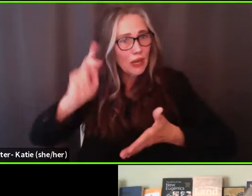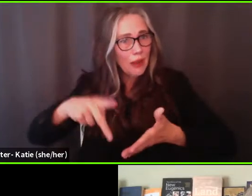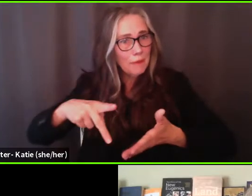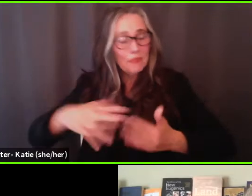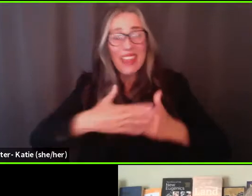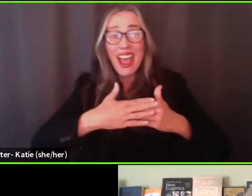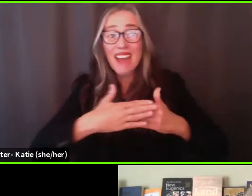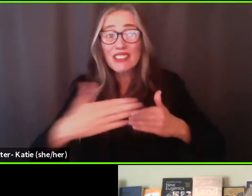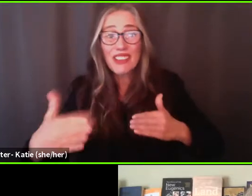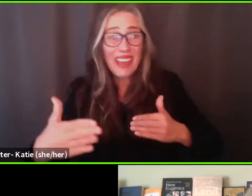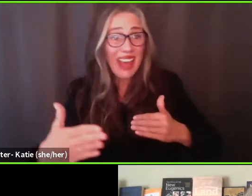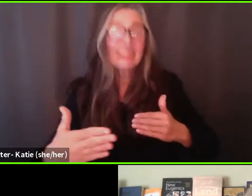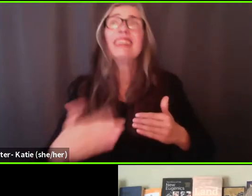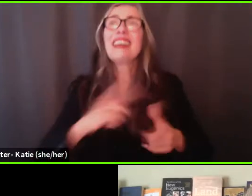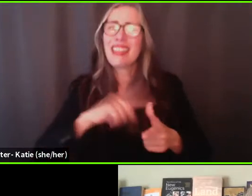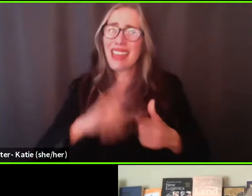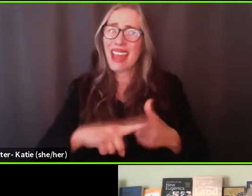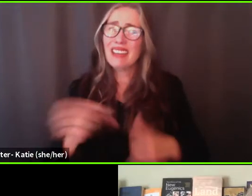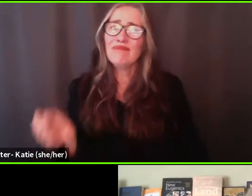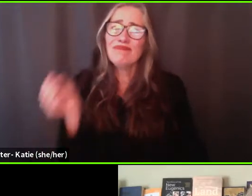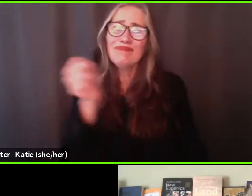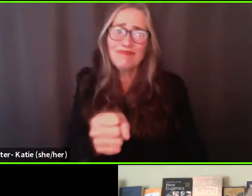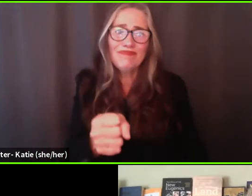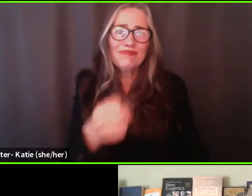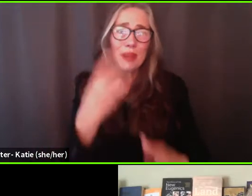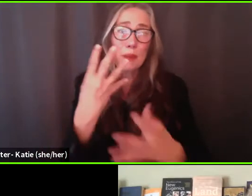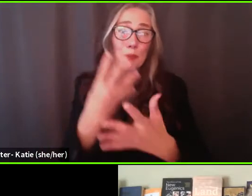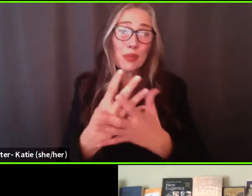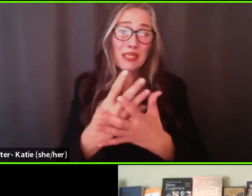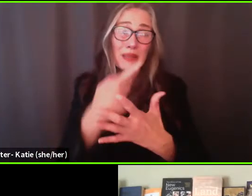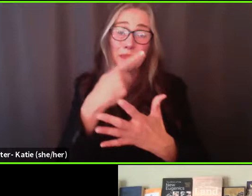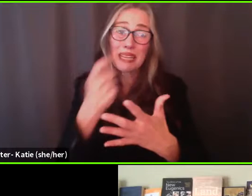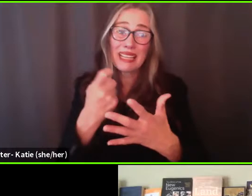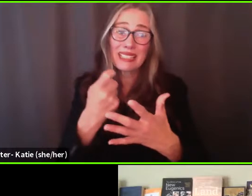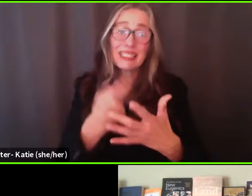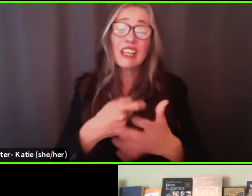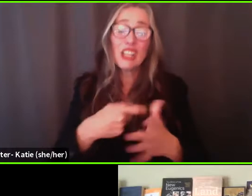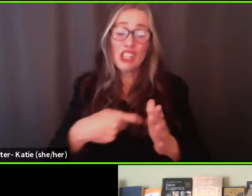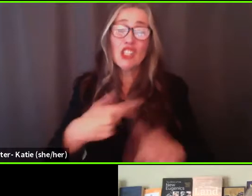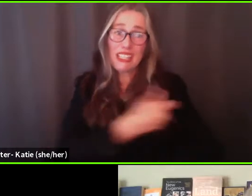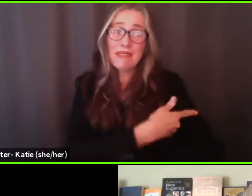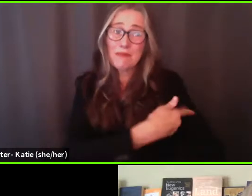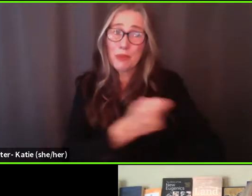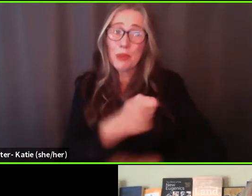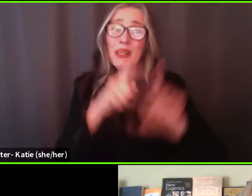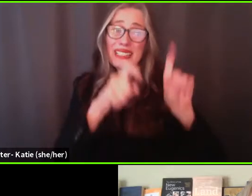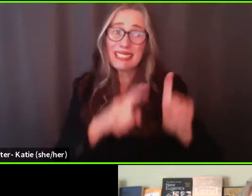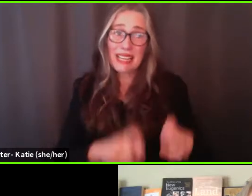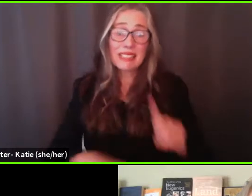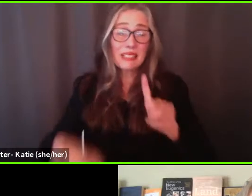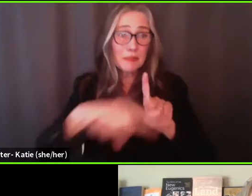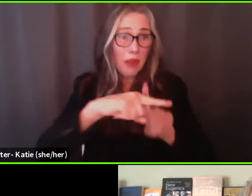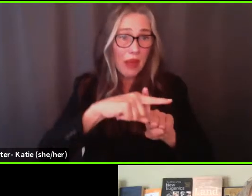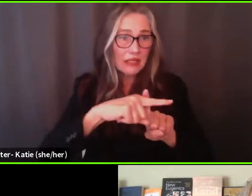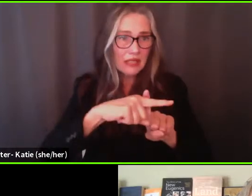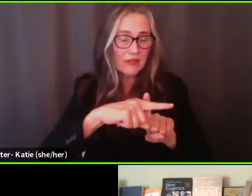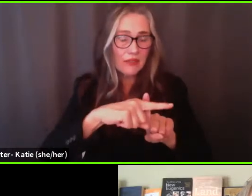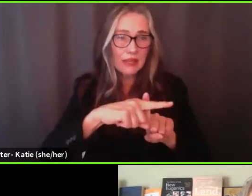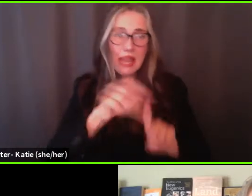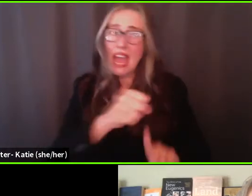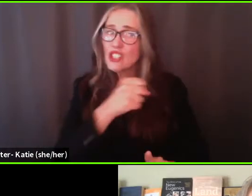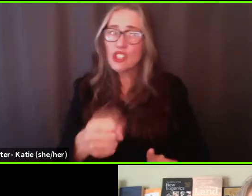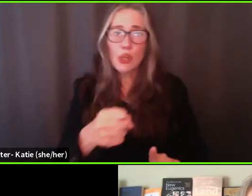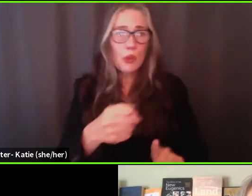really was able to get out of prison until later she sort of found the pathway out through activism um and her